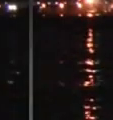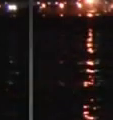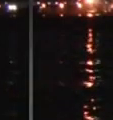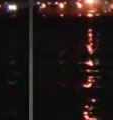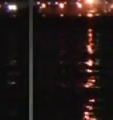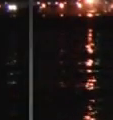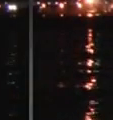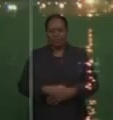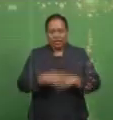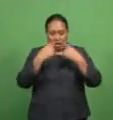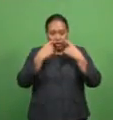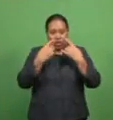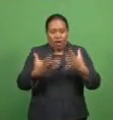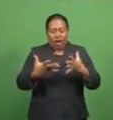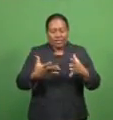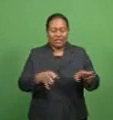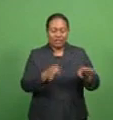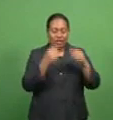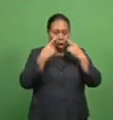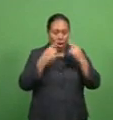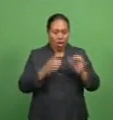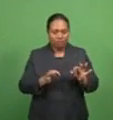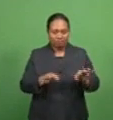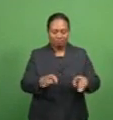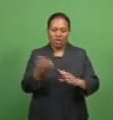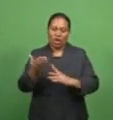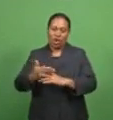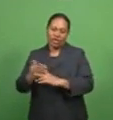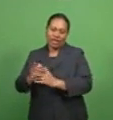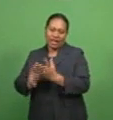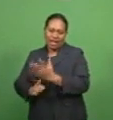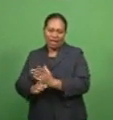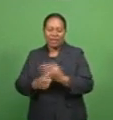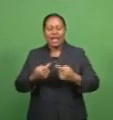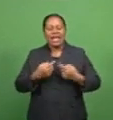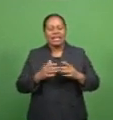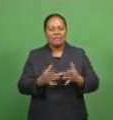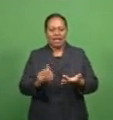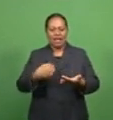us what you've been up to during the lockdown and movement restrictions. Email